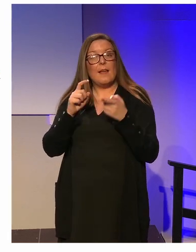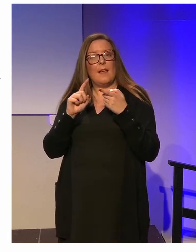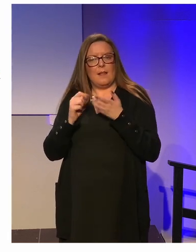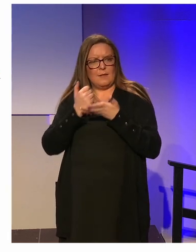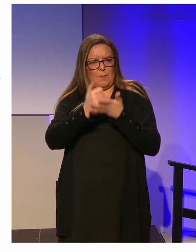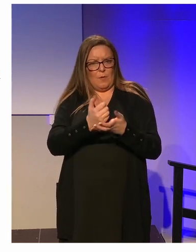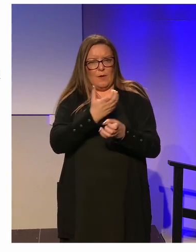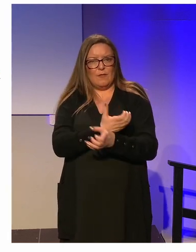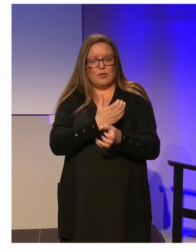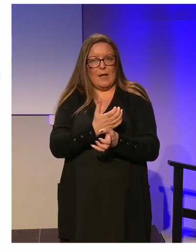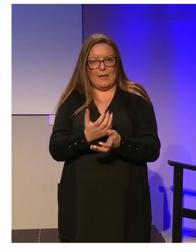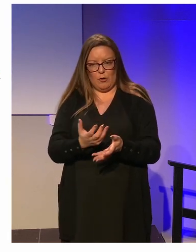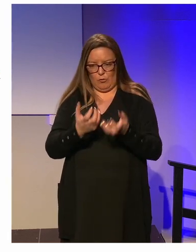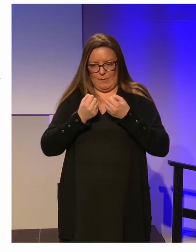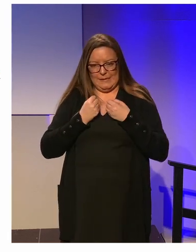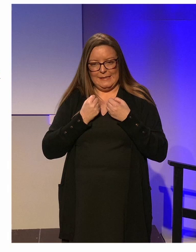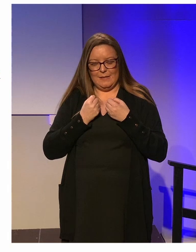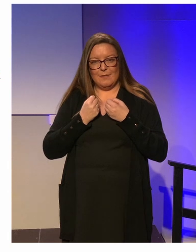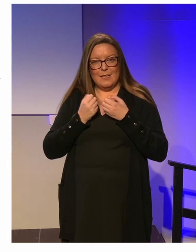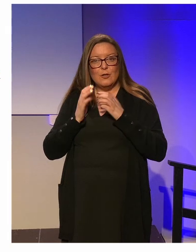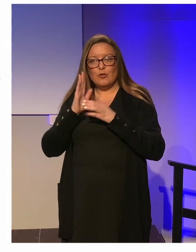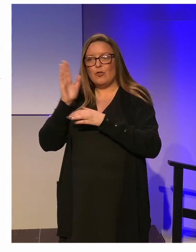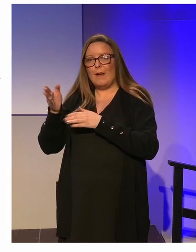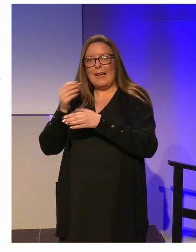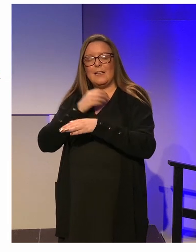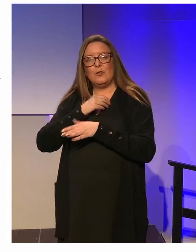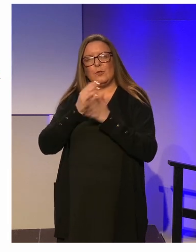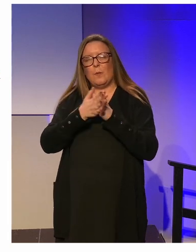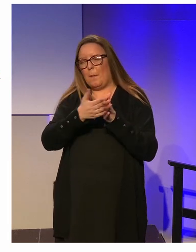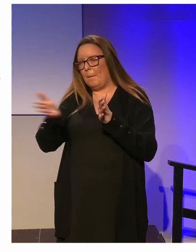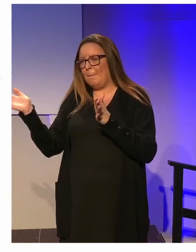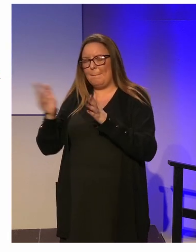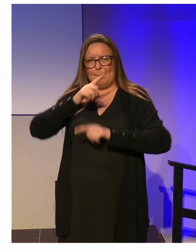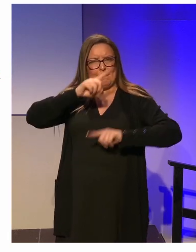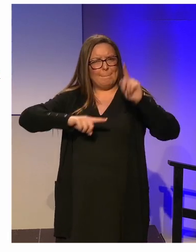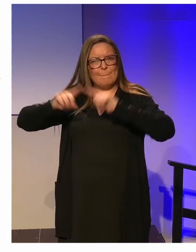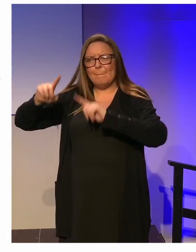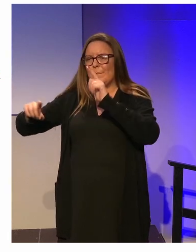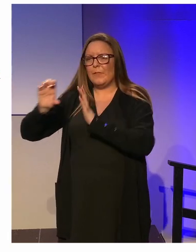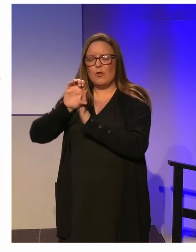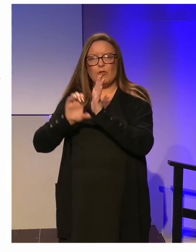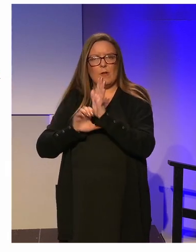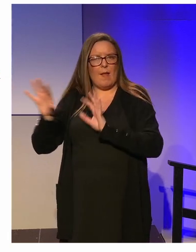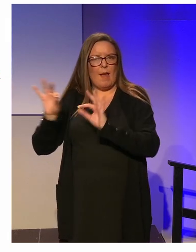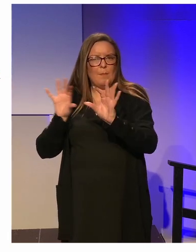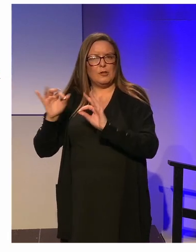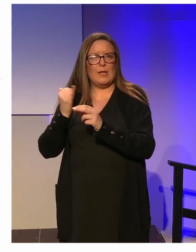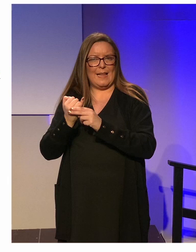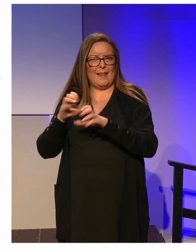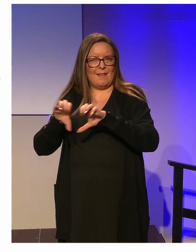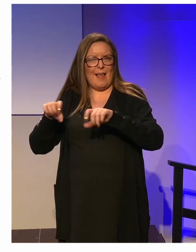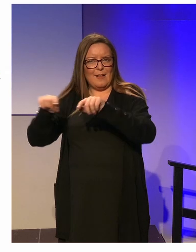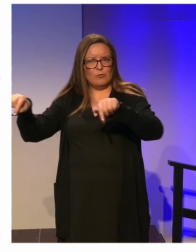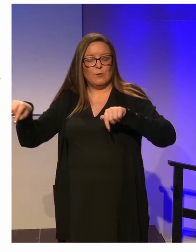or the young person was getting was plugged directly into a broader range of curricular options within the classroom. If